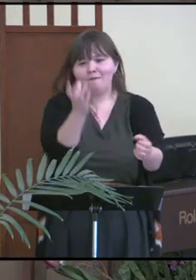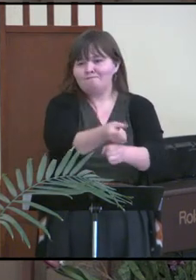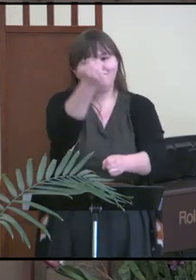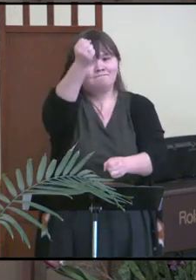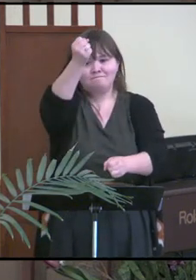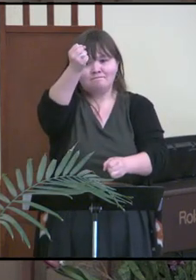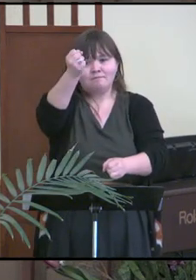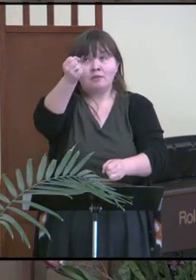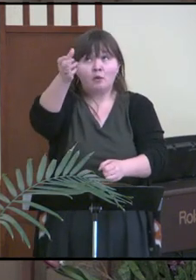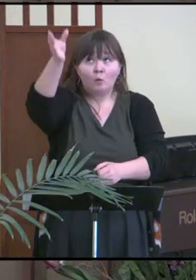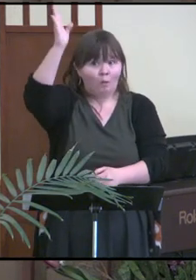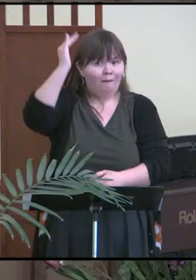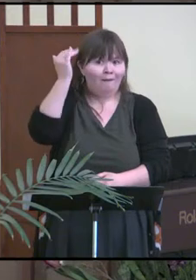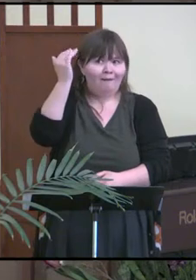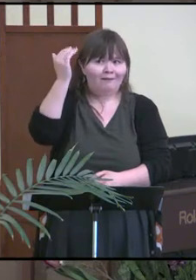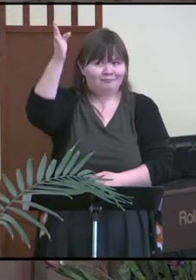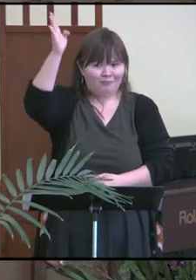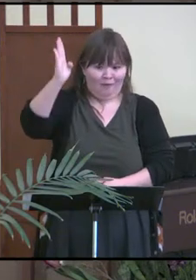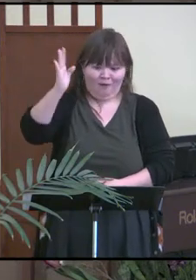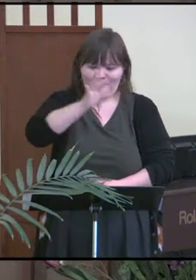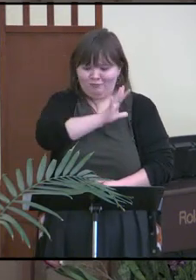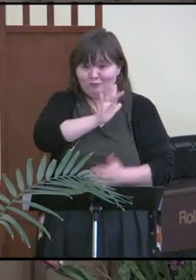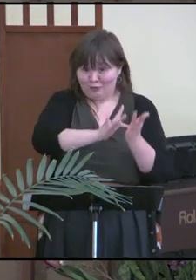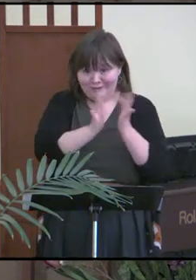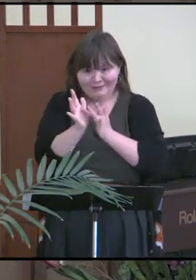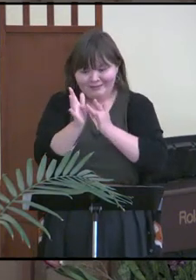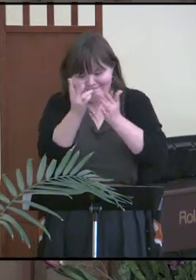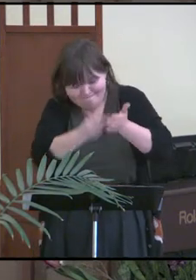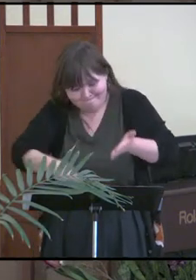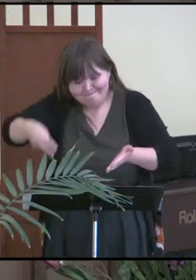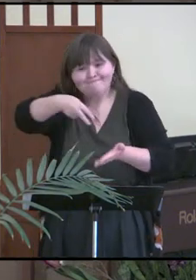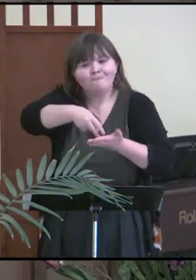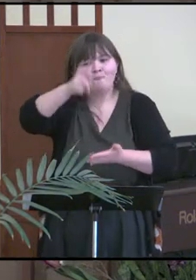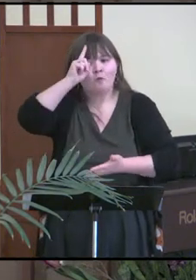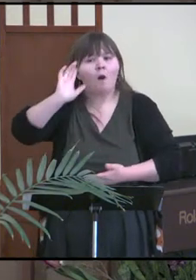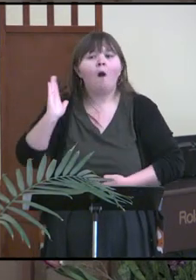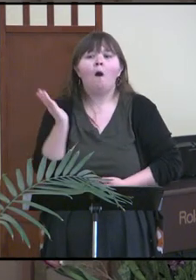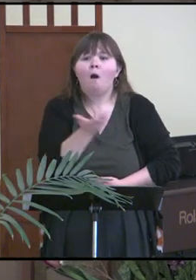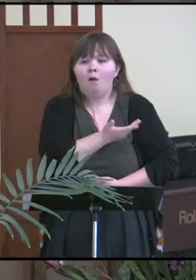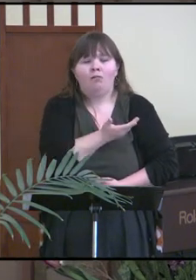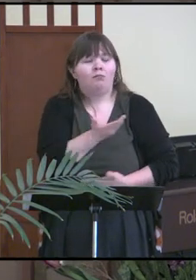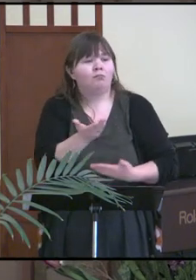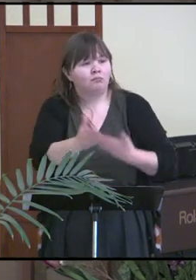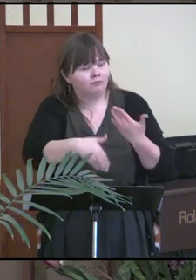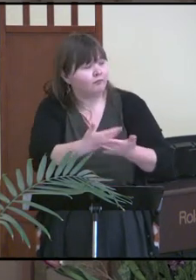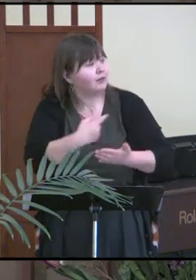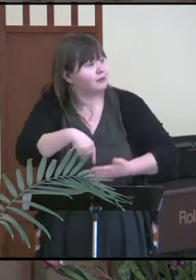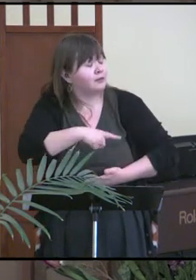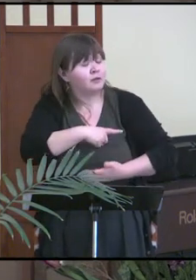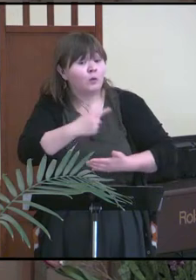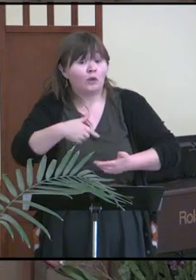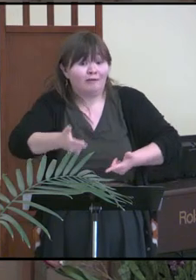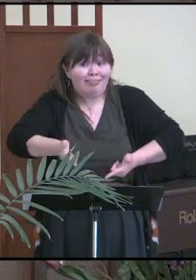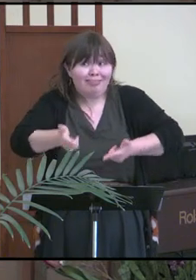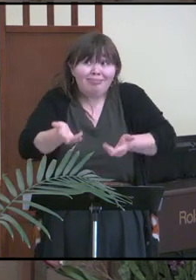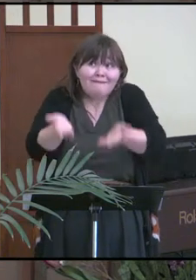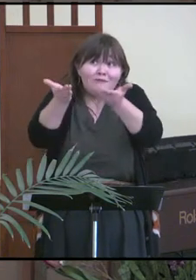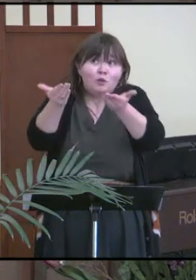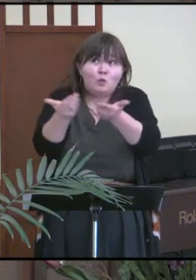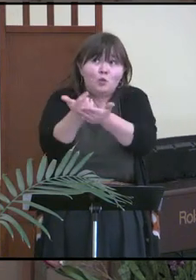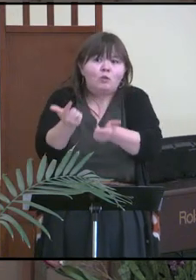victorious. Christ is risen for all of us. We are lifted with Christ to a new life of hope and